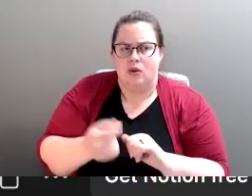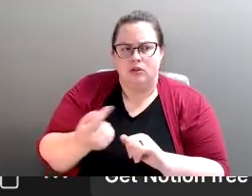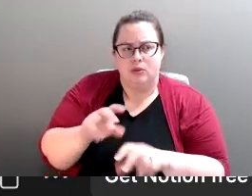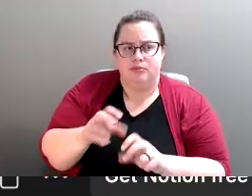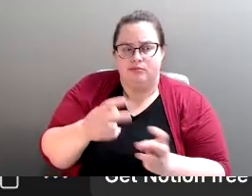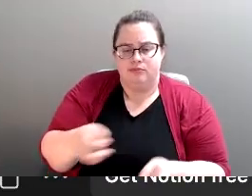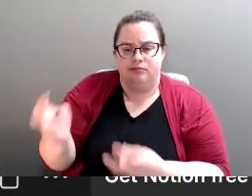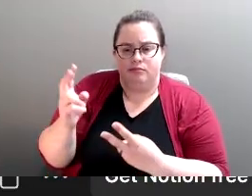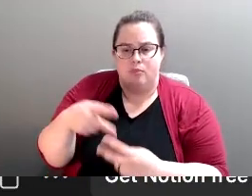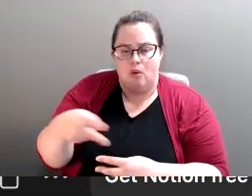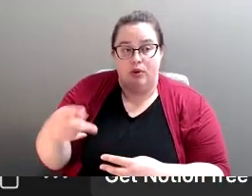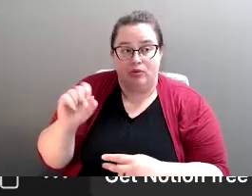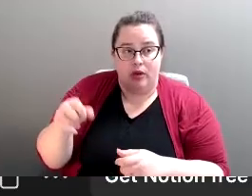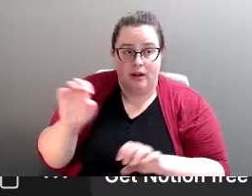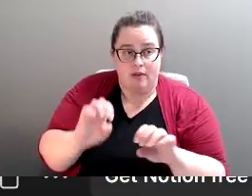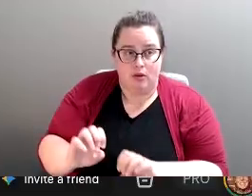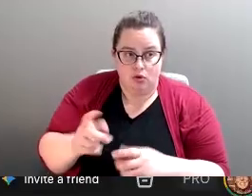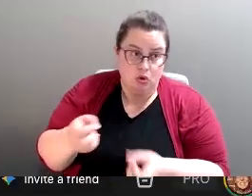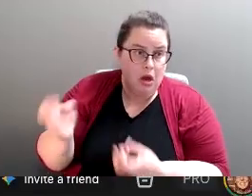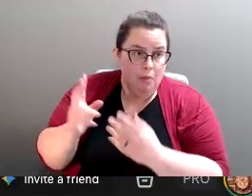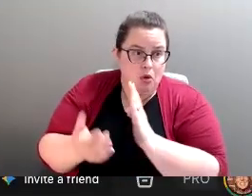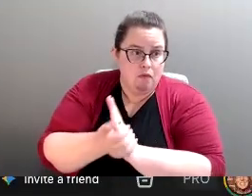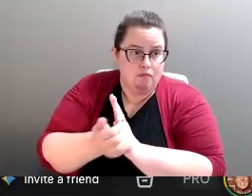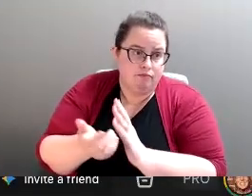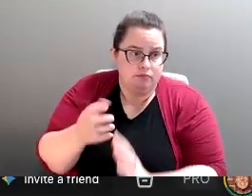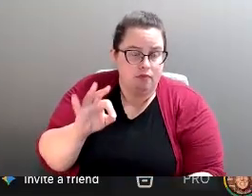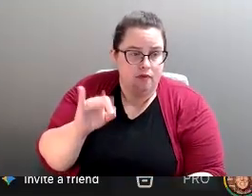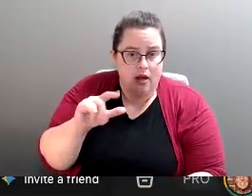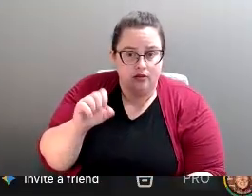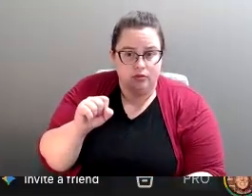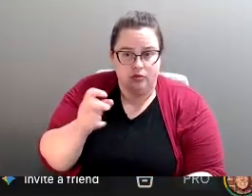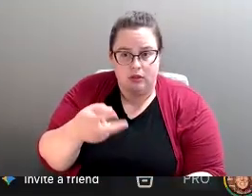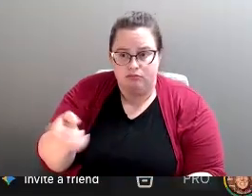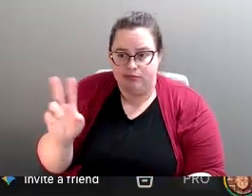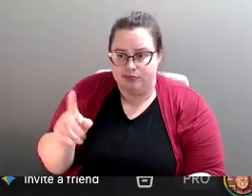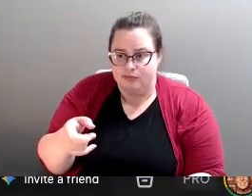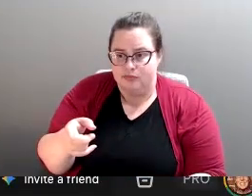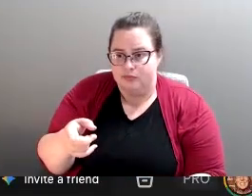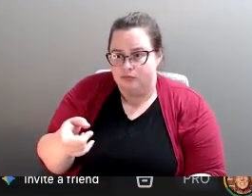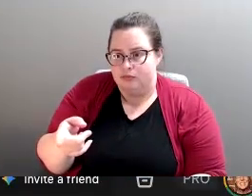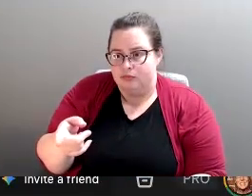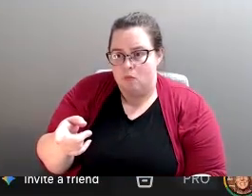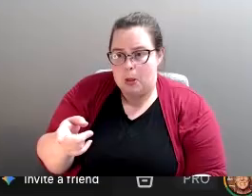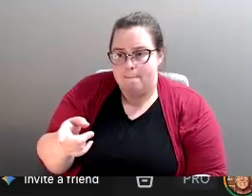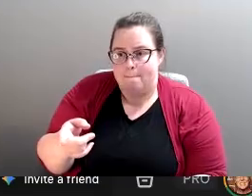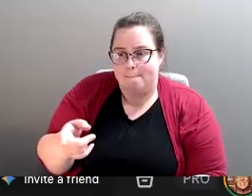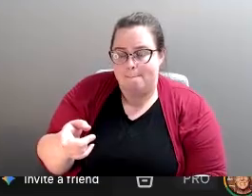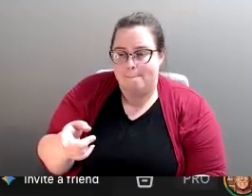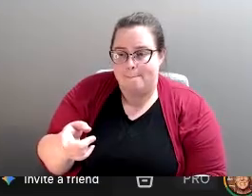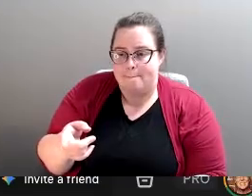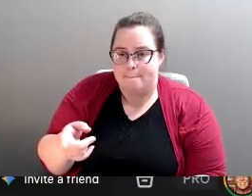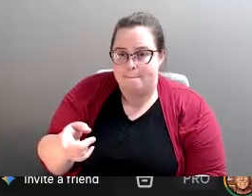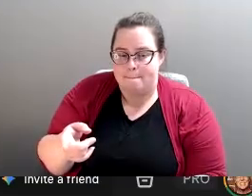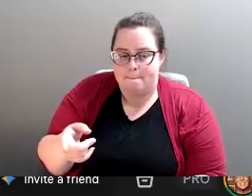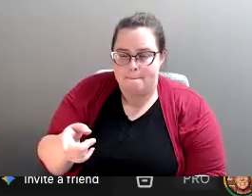just upload files pretty much, right? You can add files into pretty much anything. You can now in